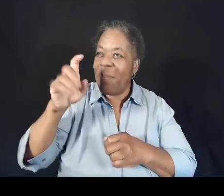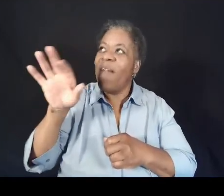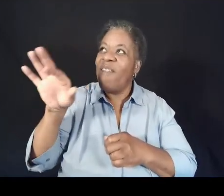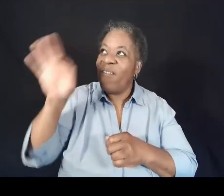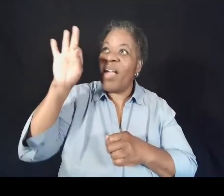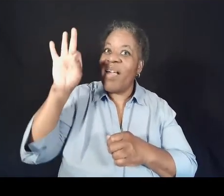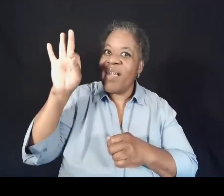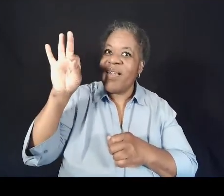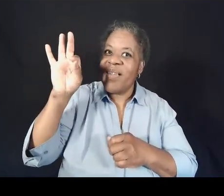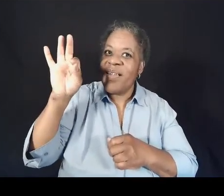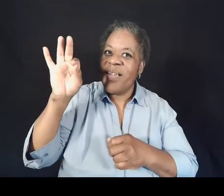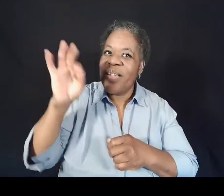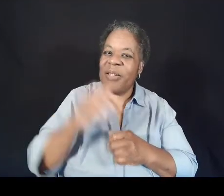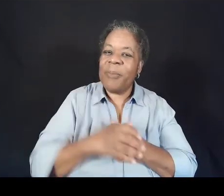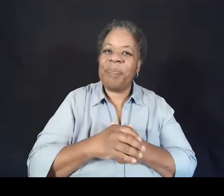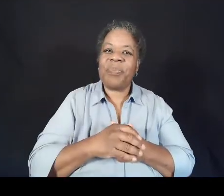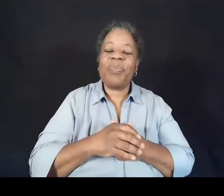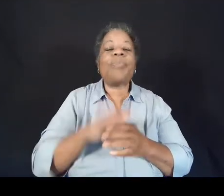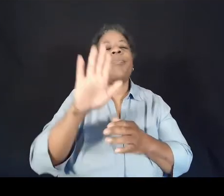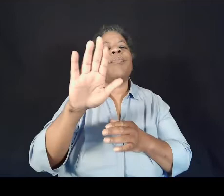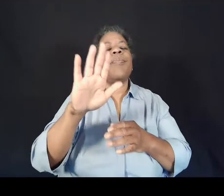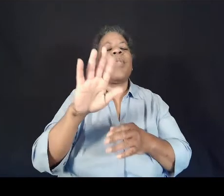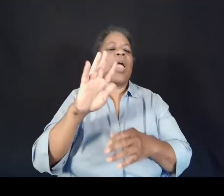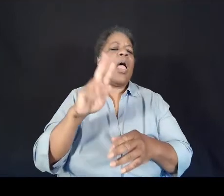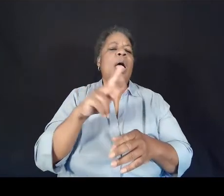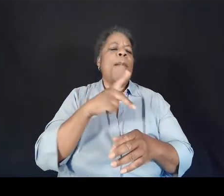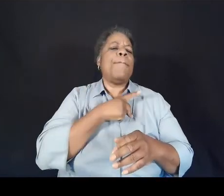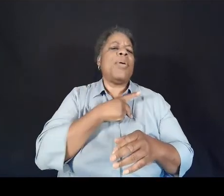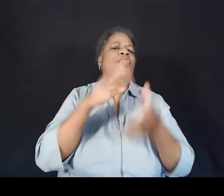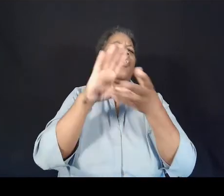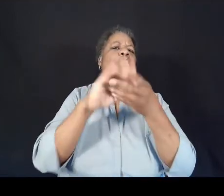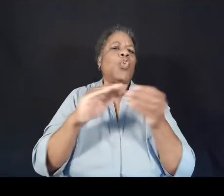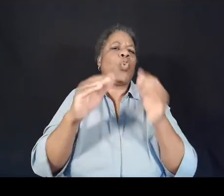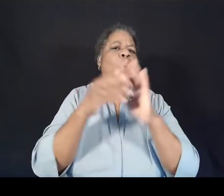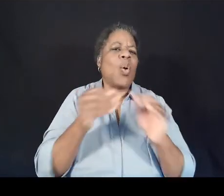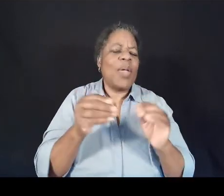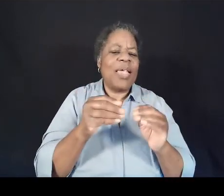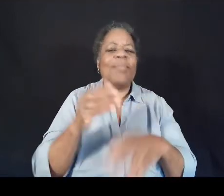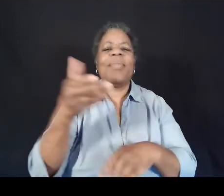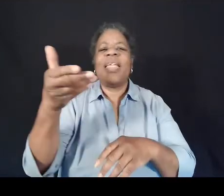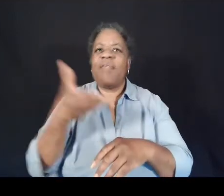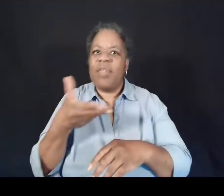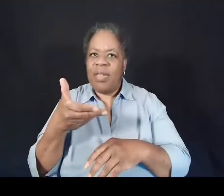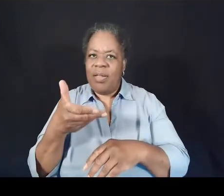Well, let me finish with a personal testimony and an invitation.